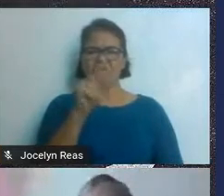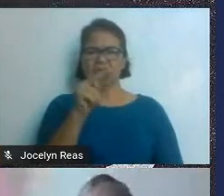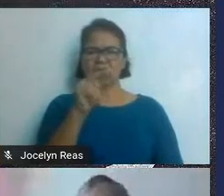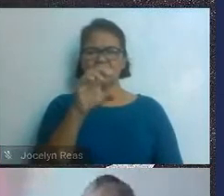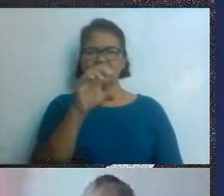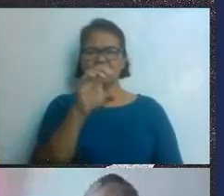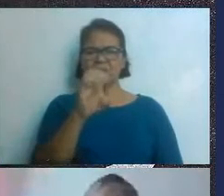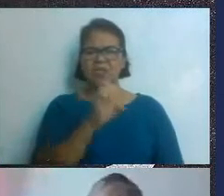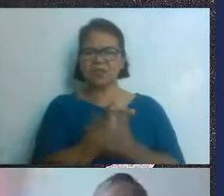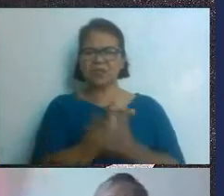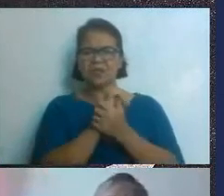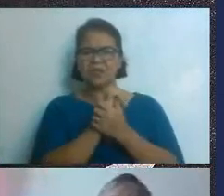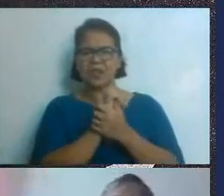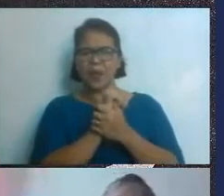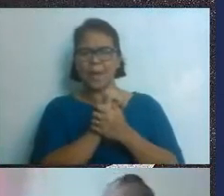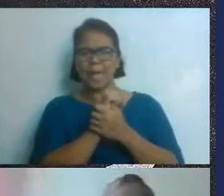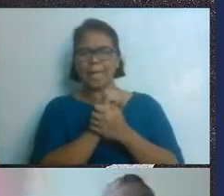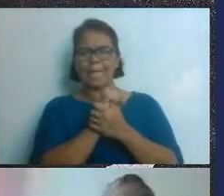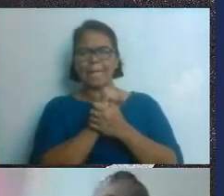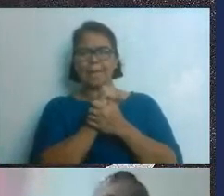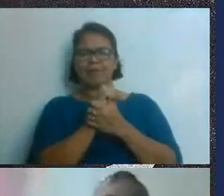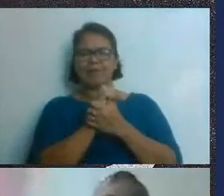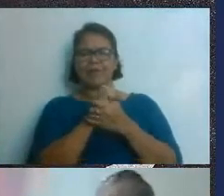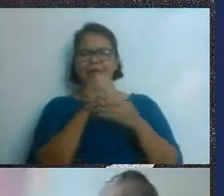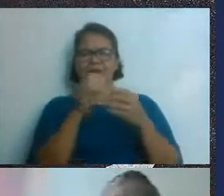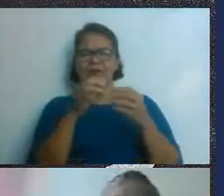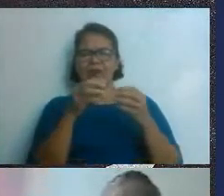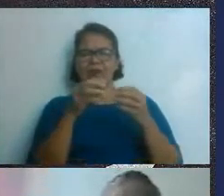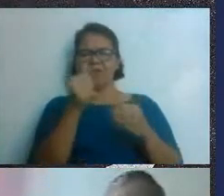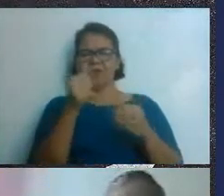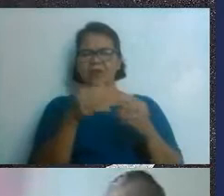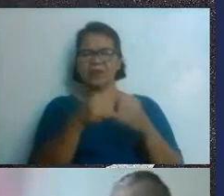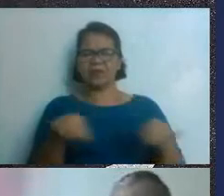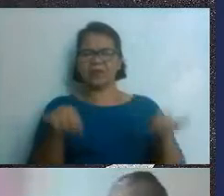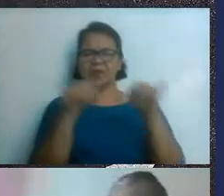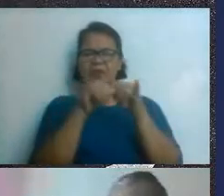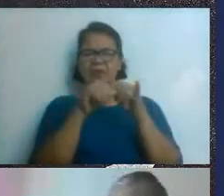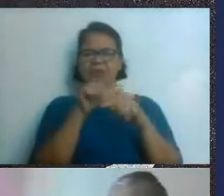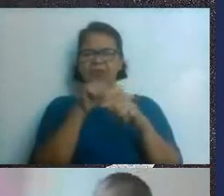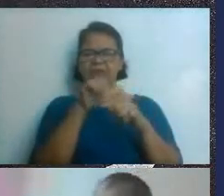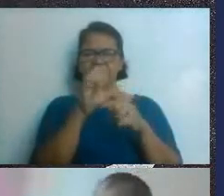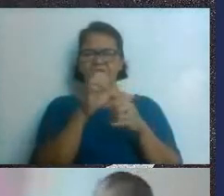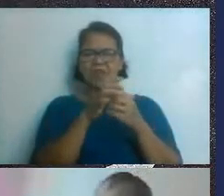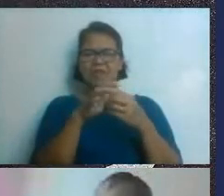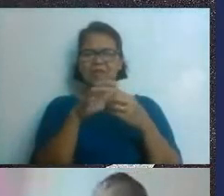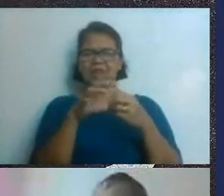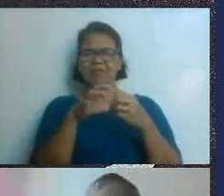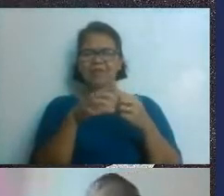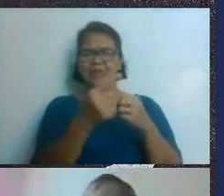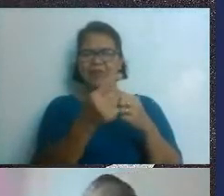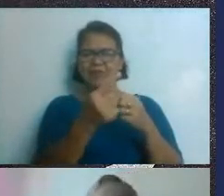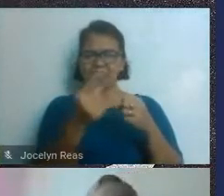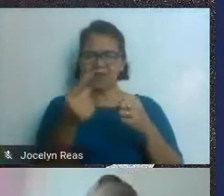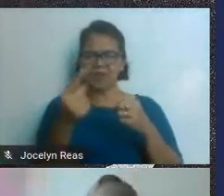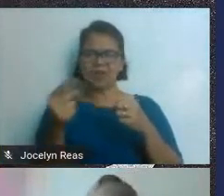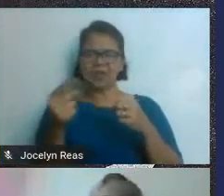ang most essential learning competencies, ang tanong tinatanong nila sa bawat learning competence na nandyan sa ating curriculum guide,